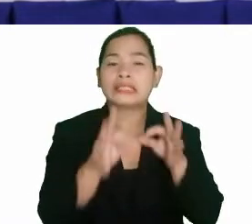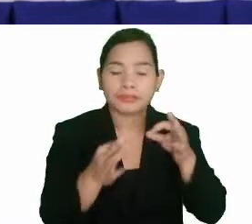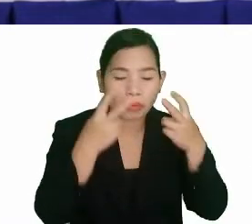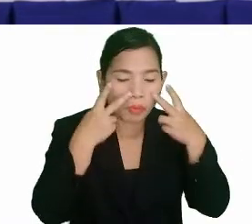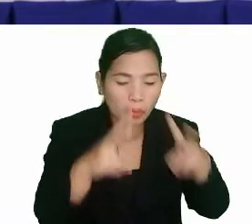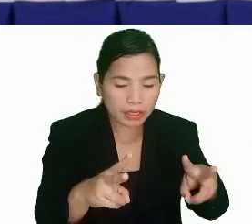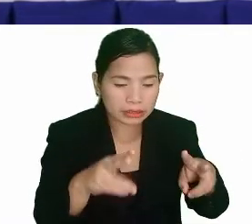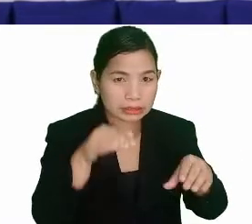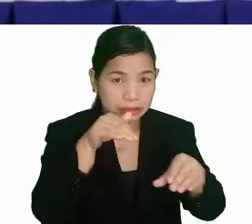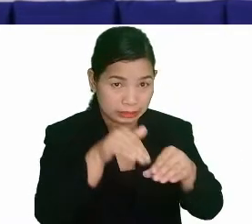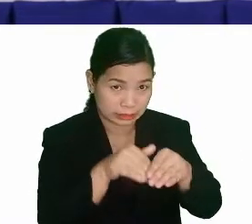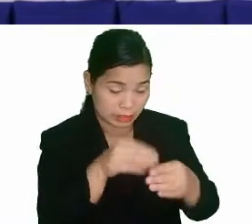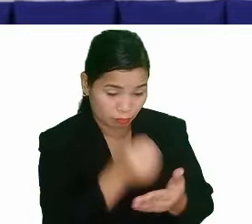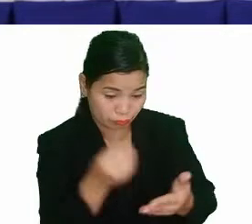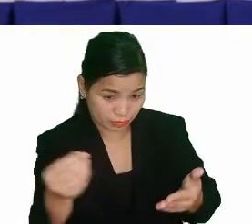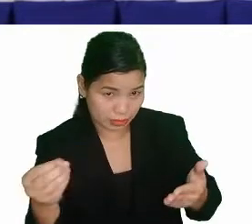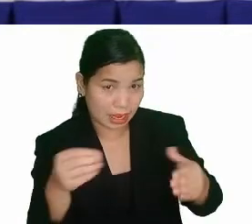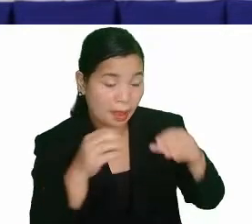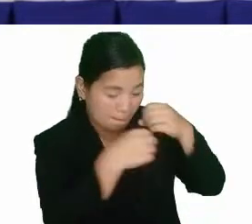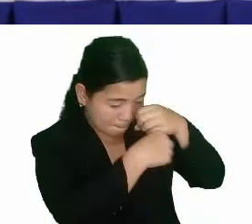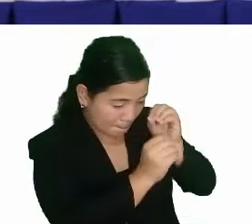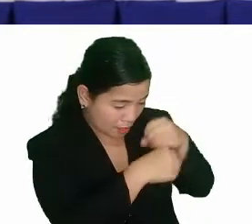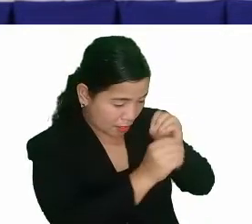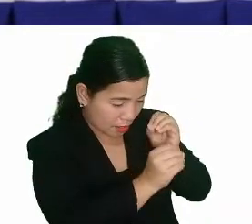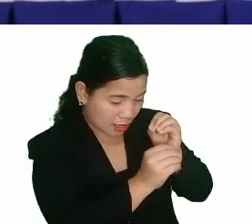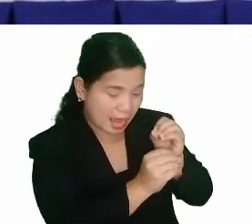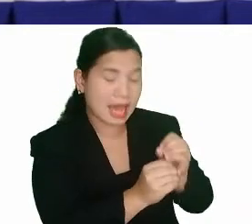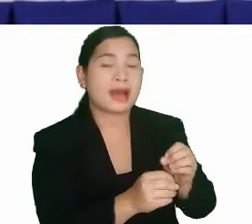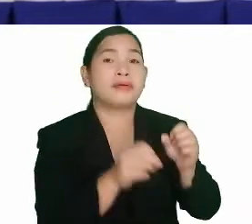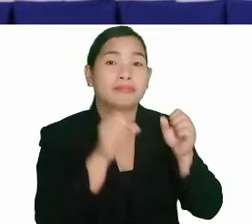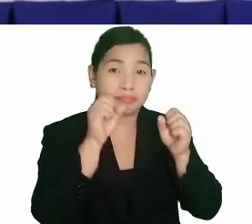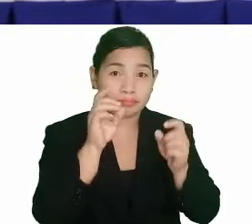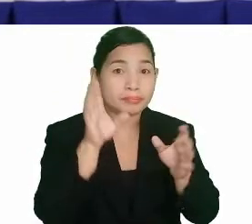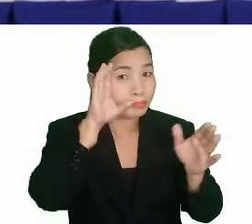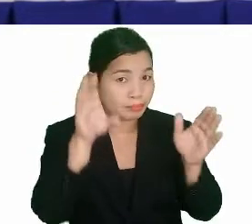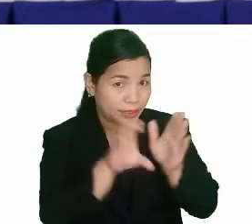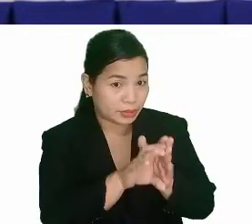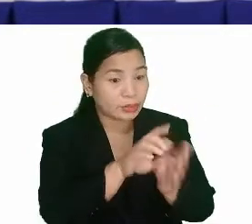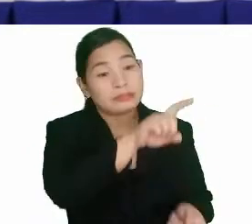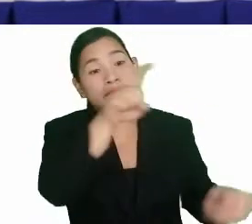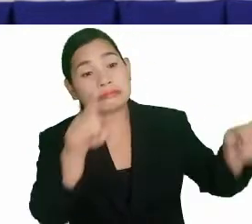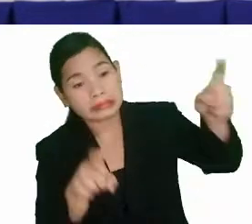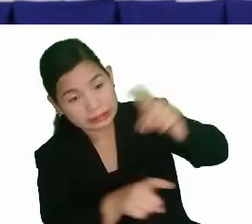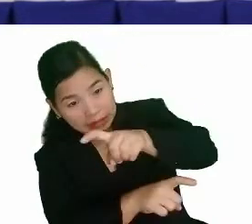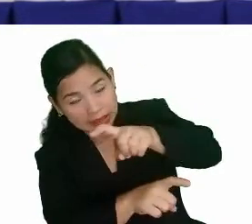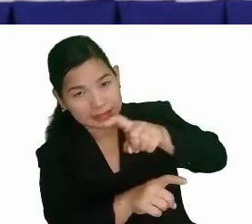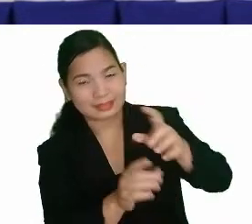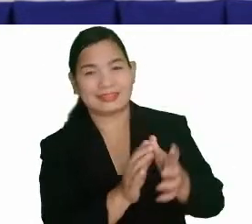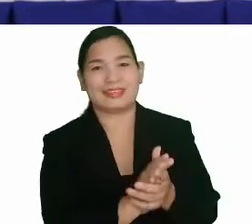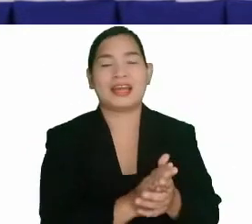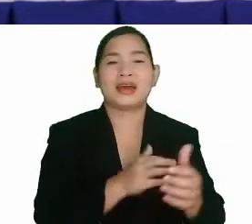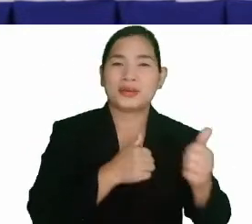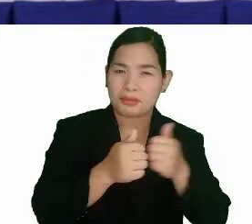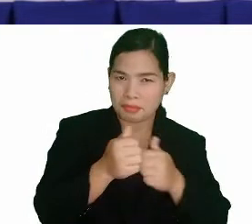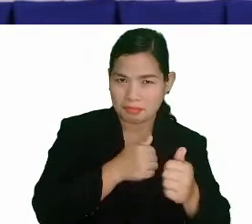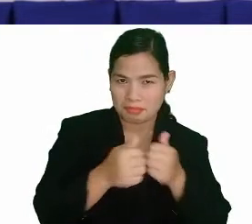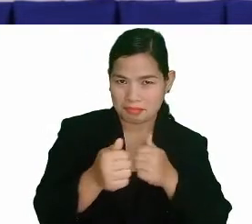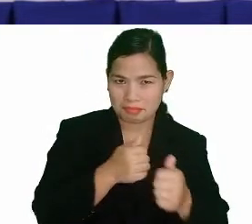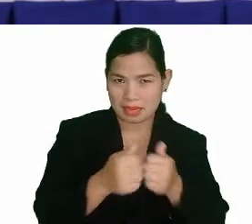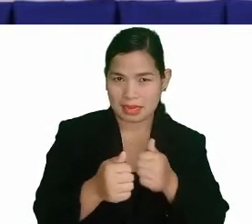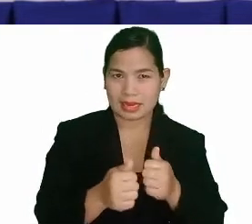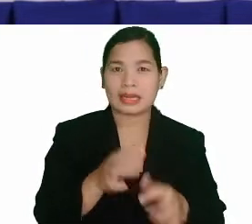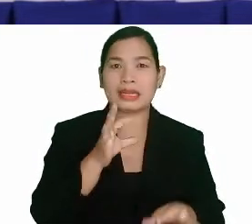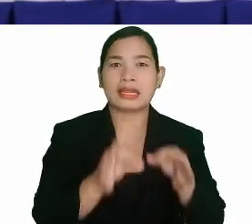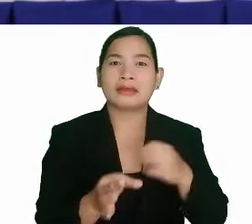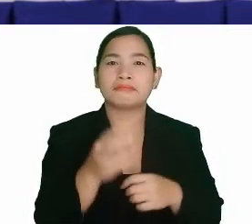a microscope, the image would appear upside down or backwards compared to what is seen in the